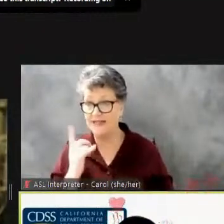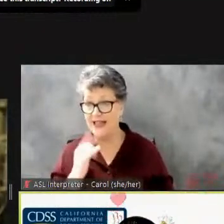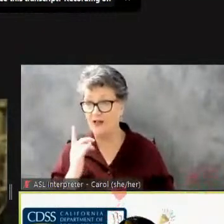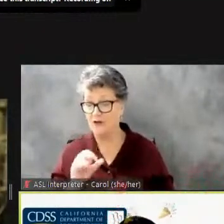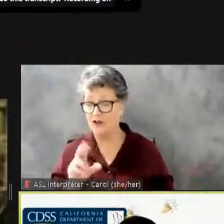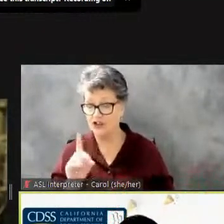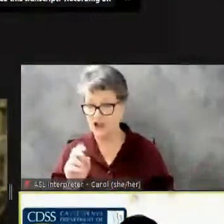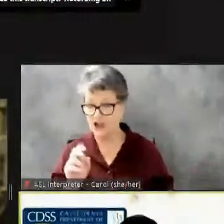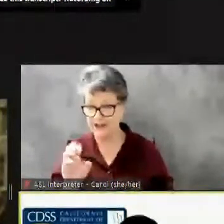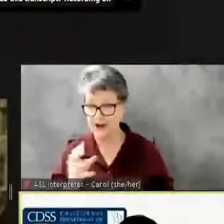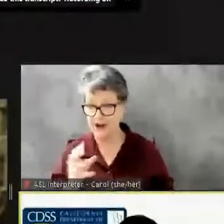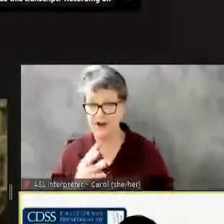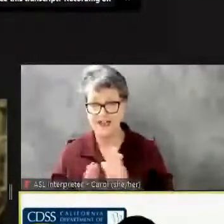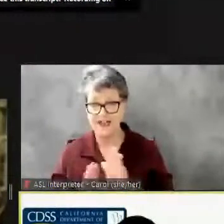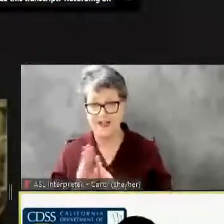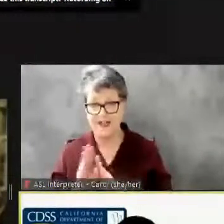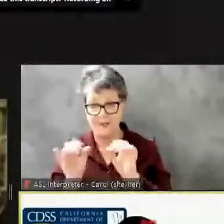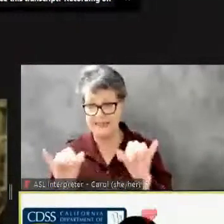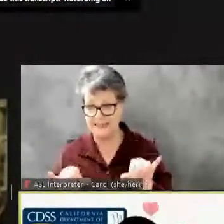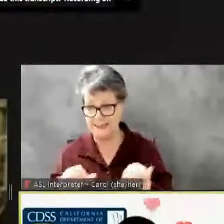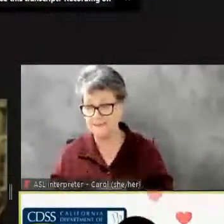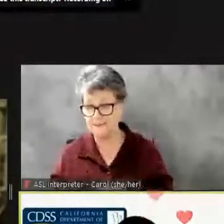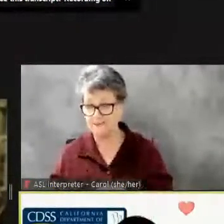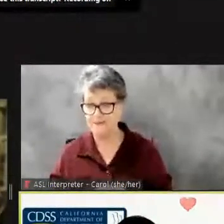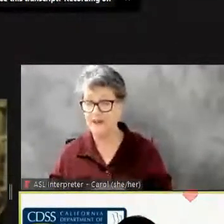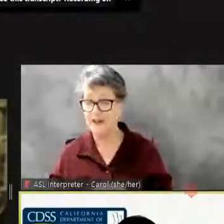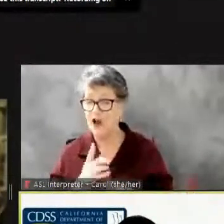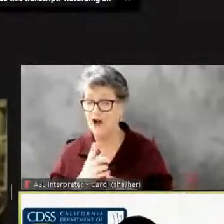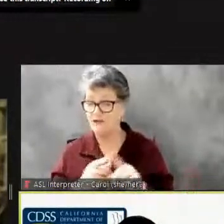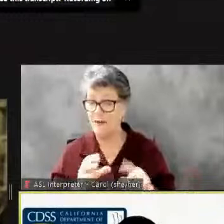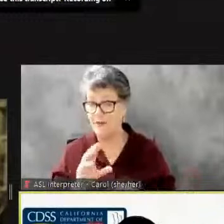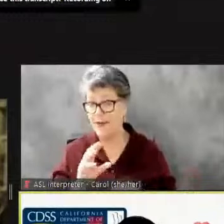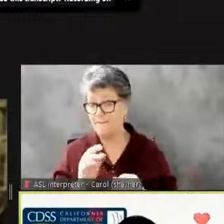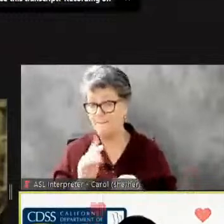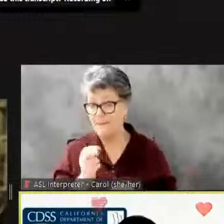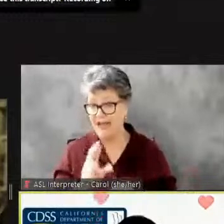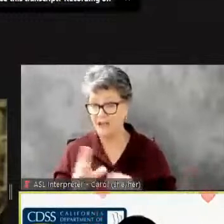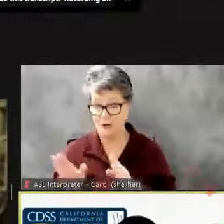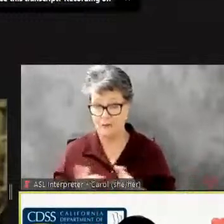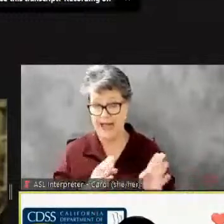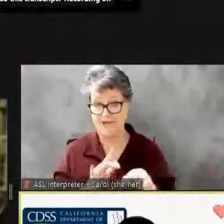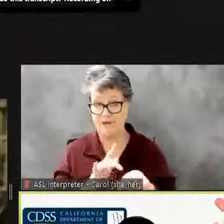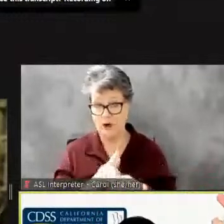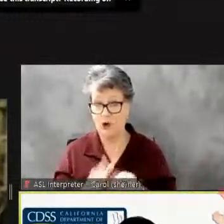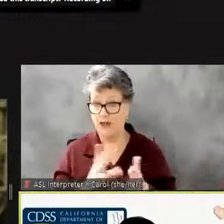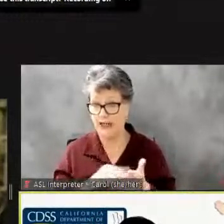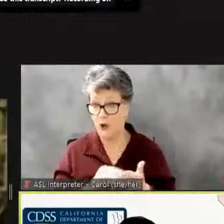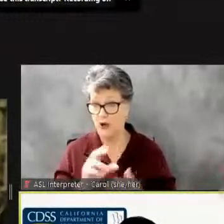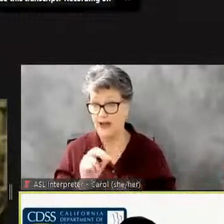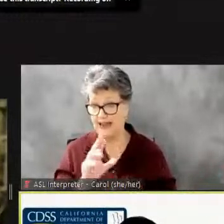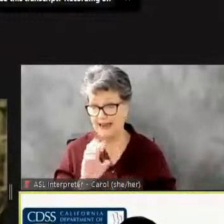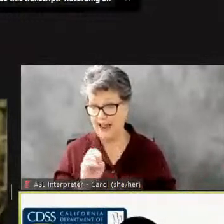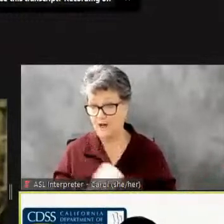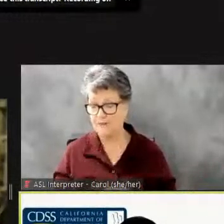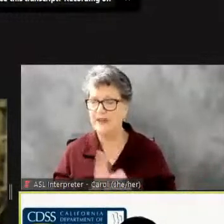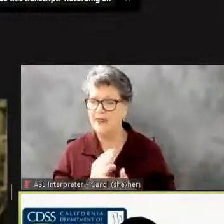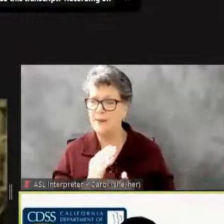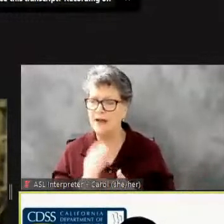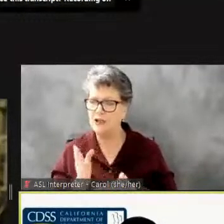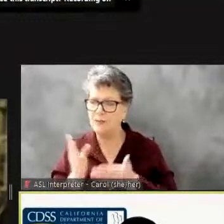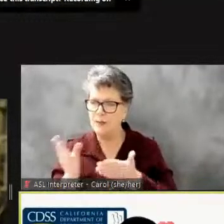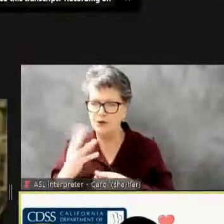childcare and development system, guided by the Master Plan for Early Learning and Care, The budget proposal